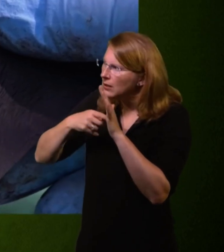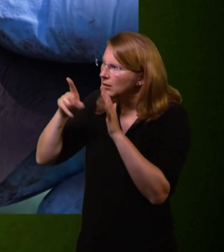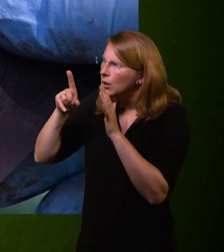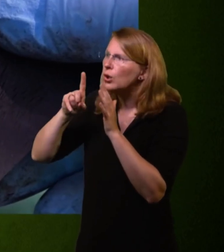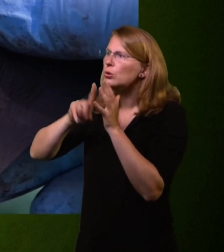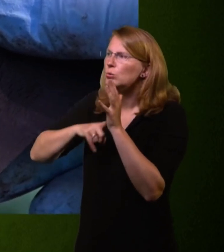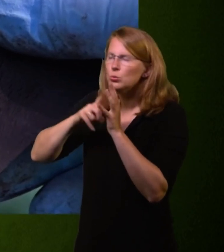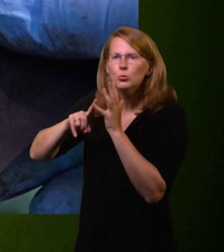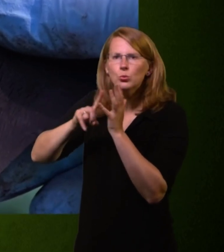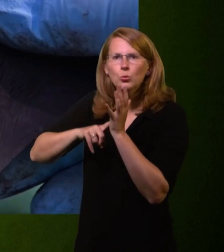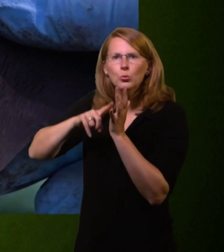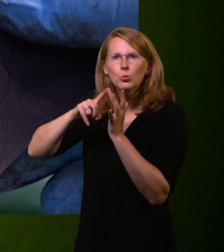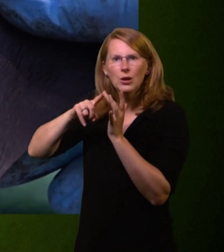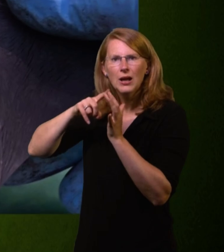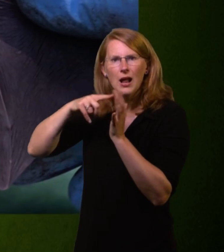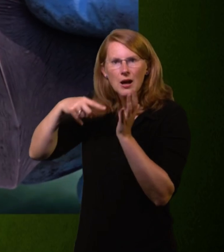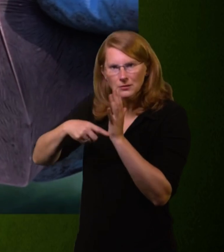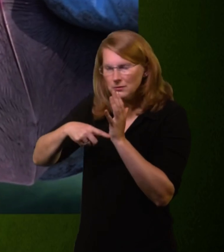Juliet